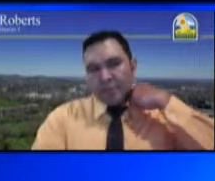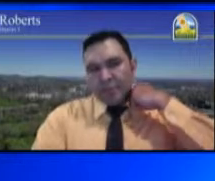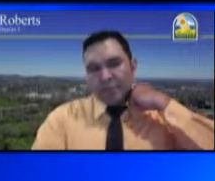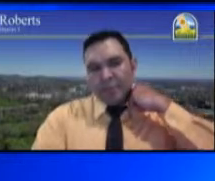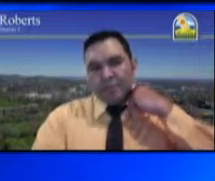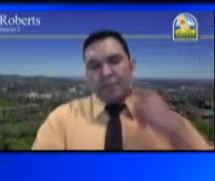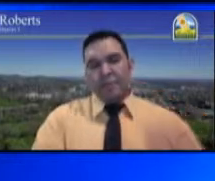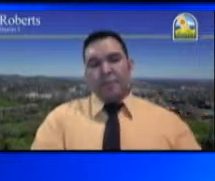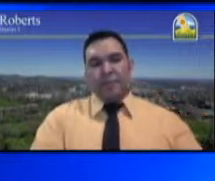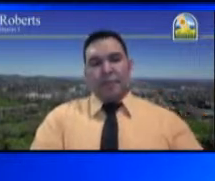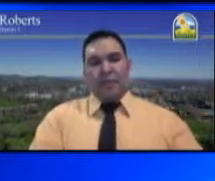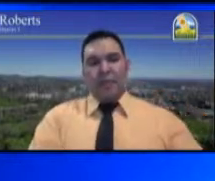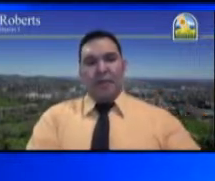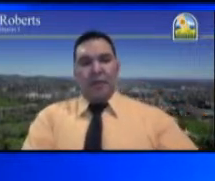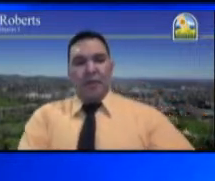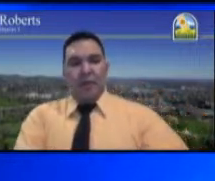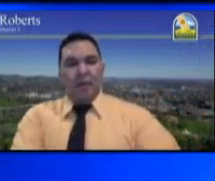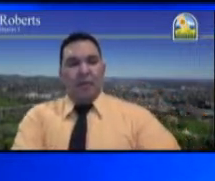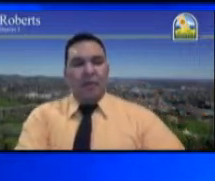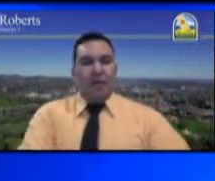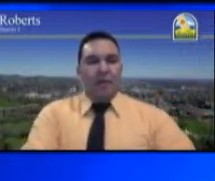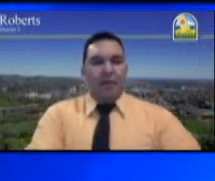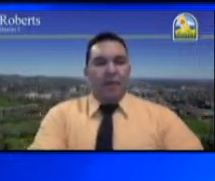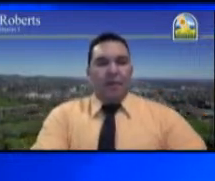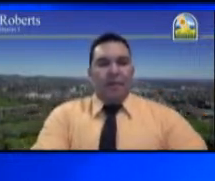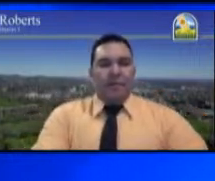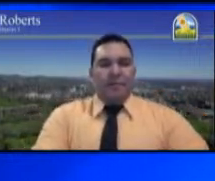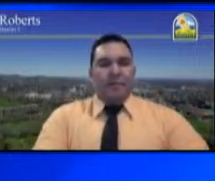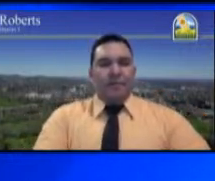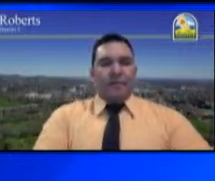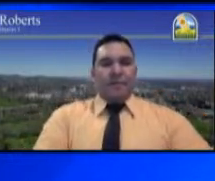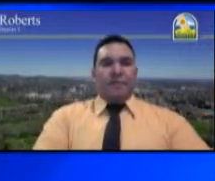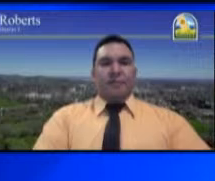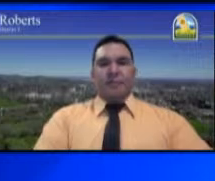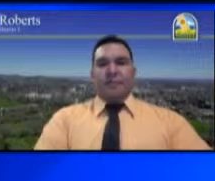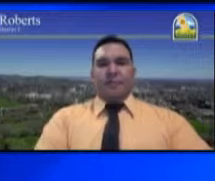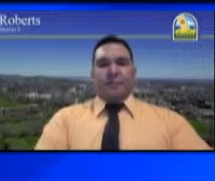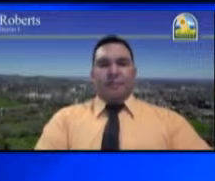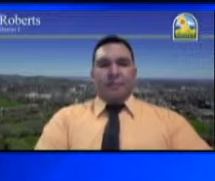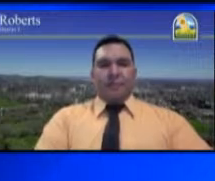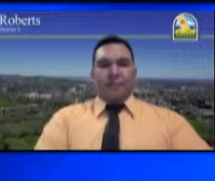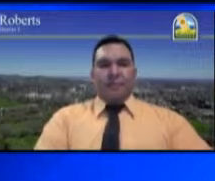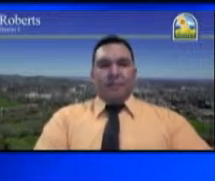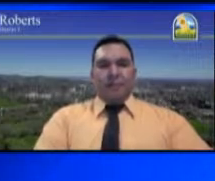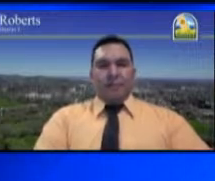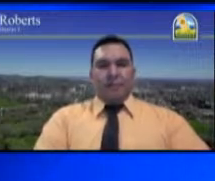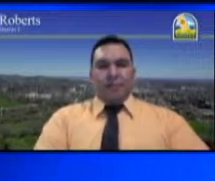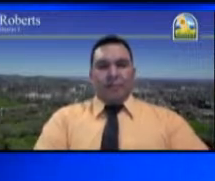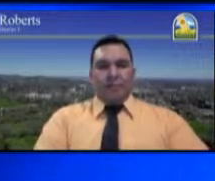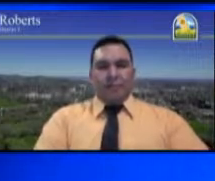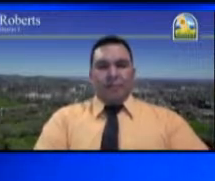So, I mean, I don't know the real long-term cost savings in that regard.